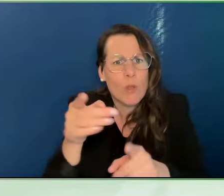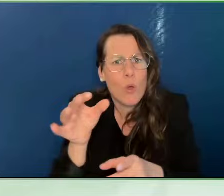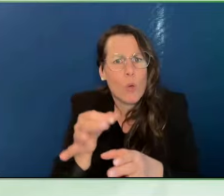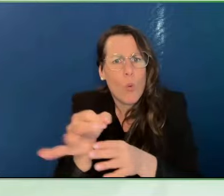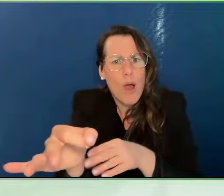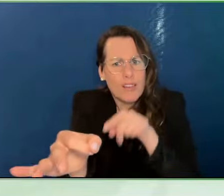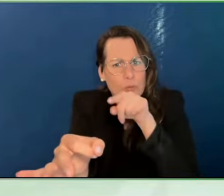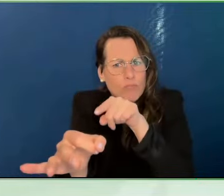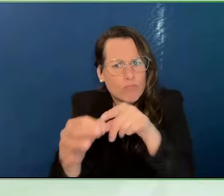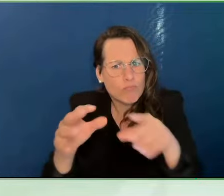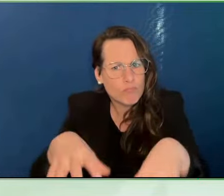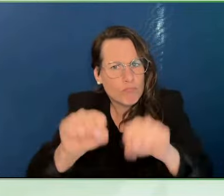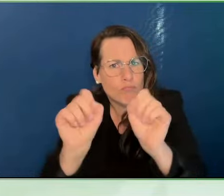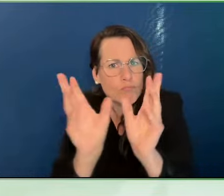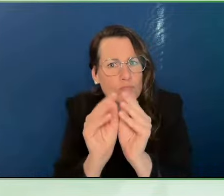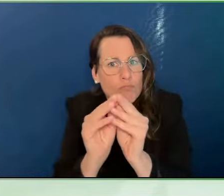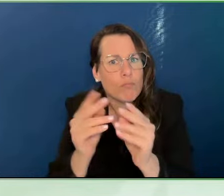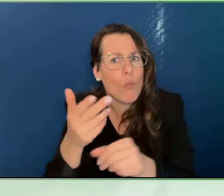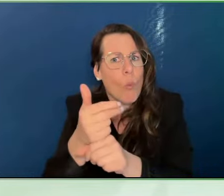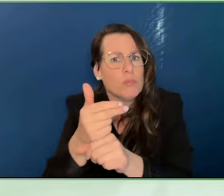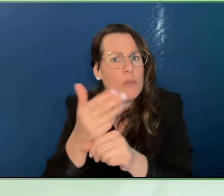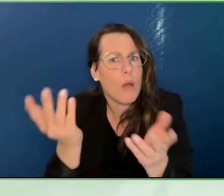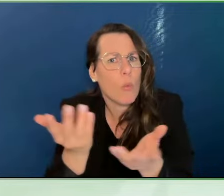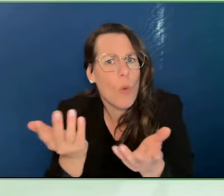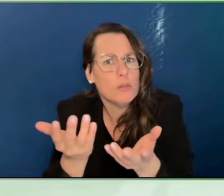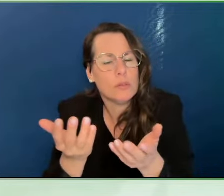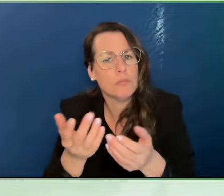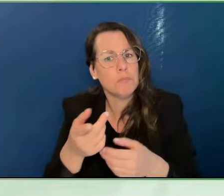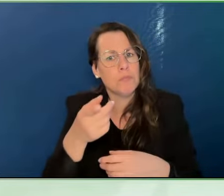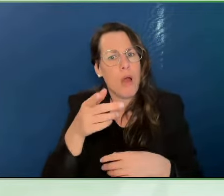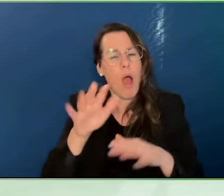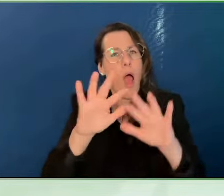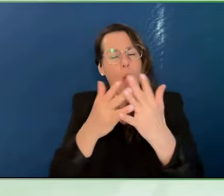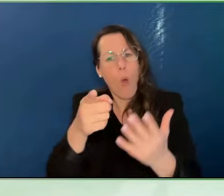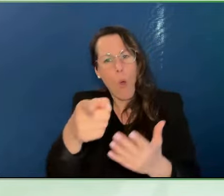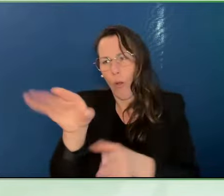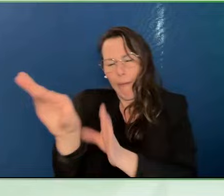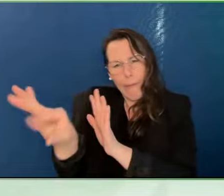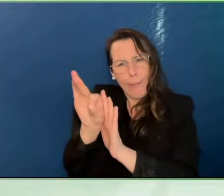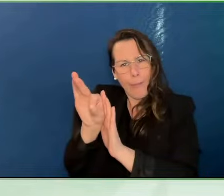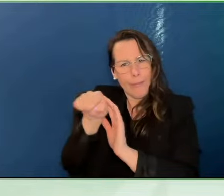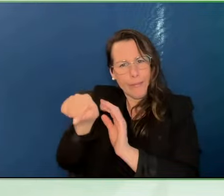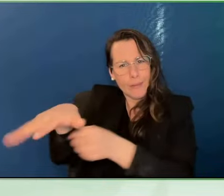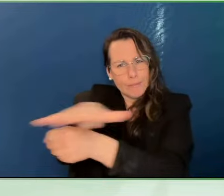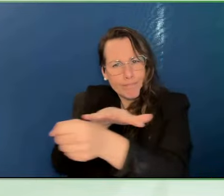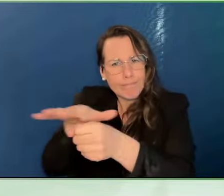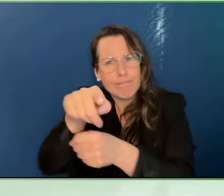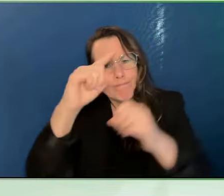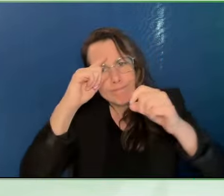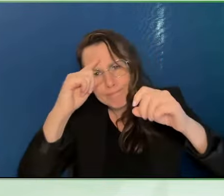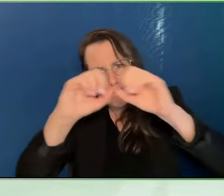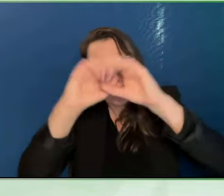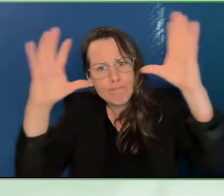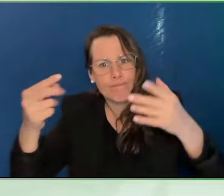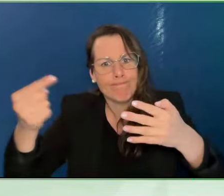narrow. So we look for so many things, and that's a very critical piece for us. And something